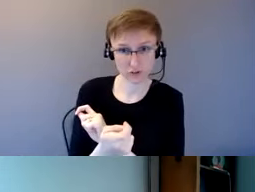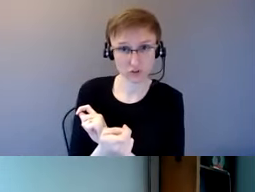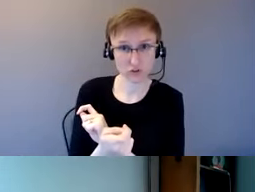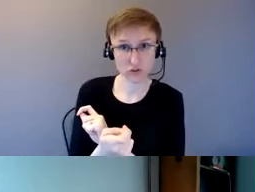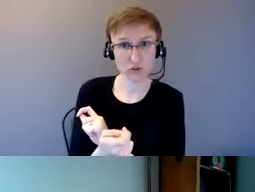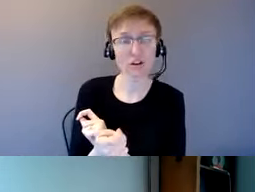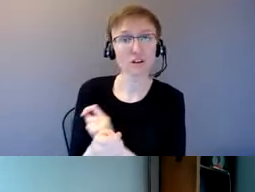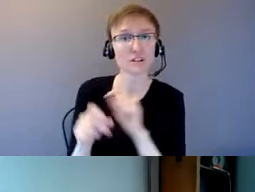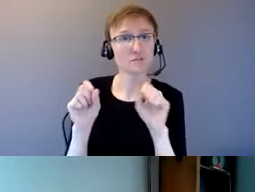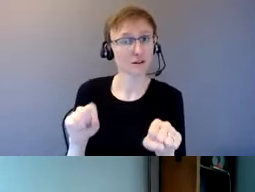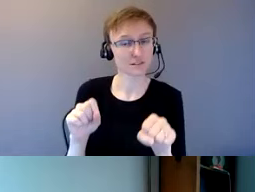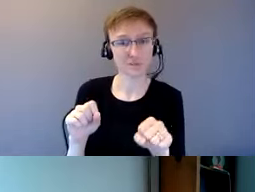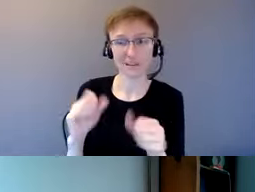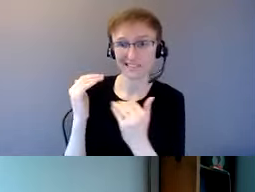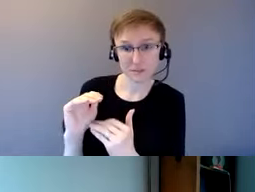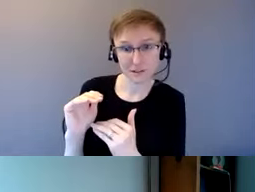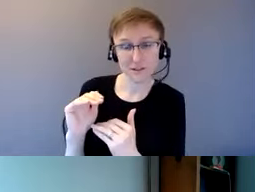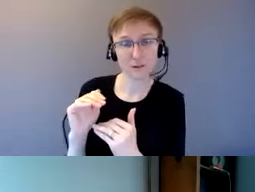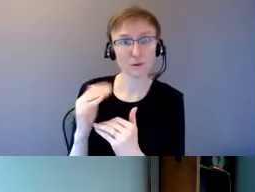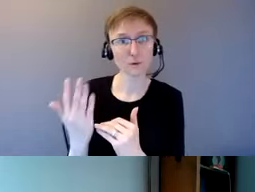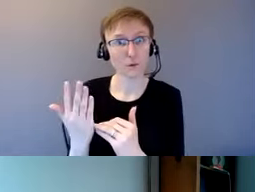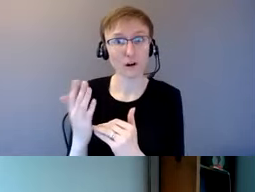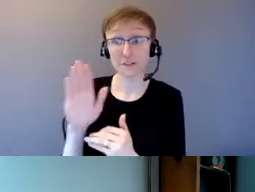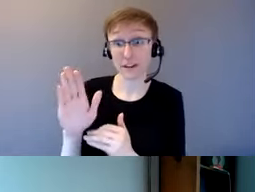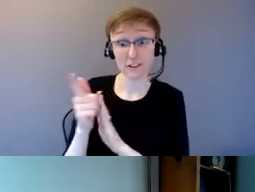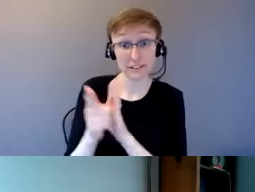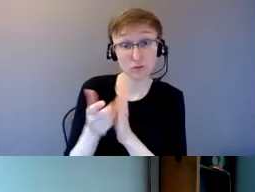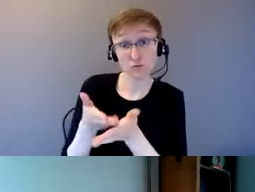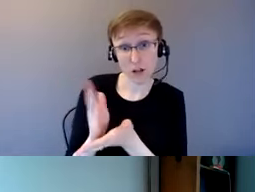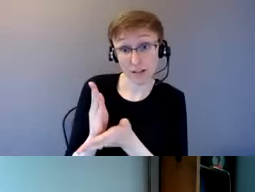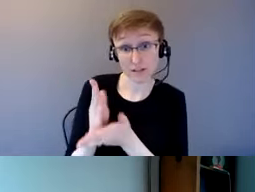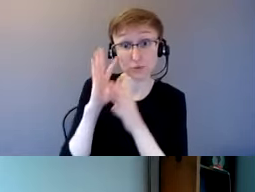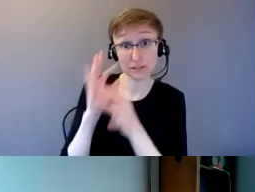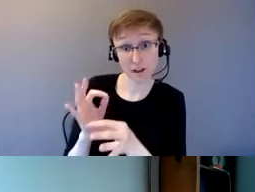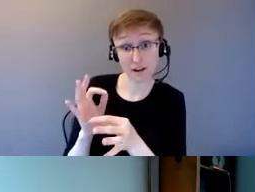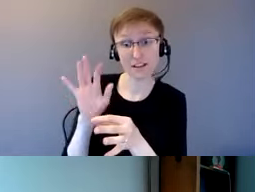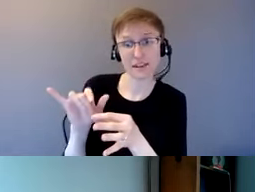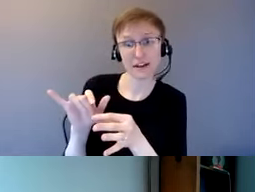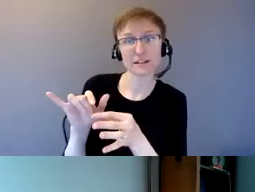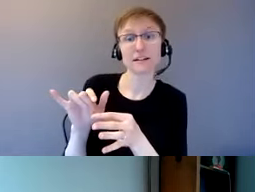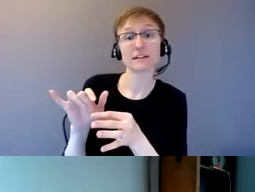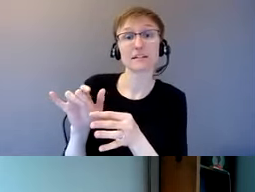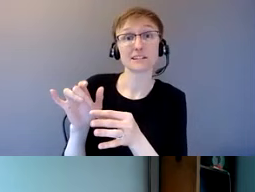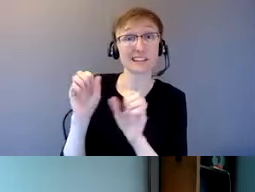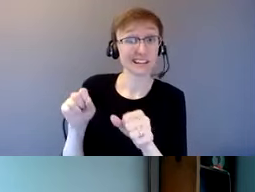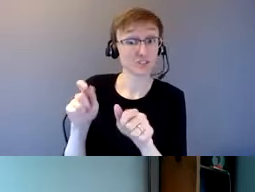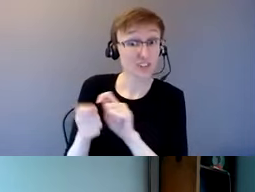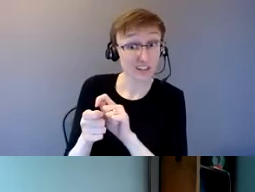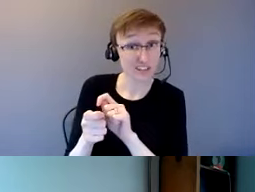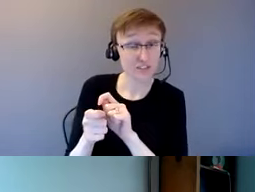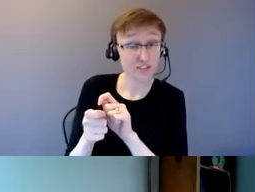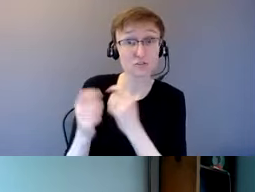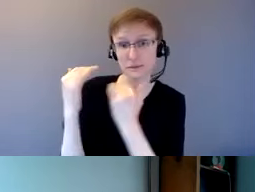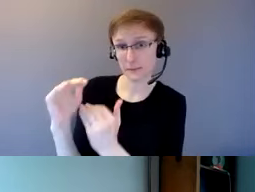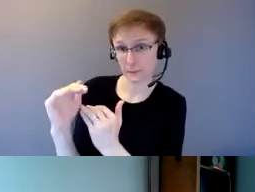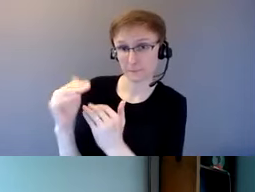restrict or otherwise change a person's legal right to make their decisions from this point in time moving